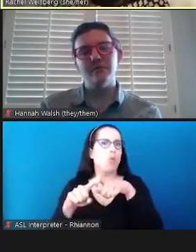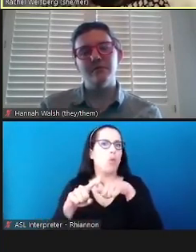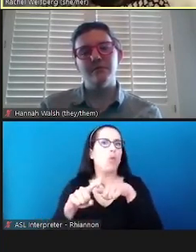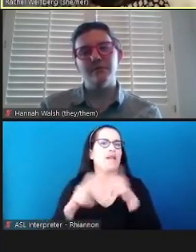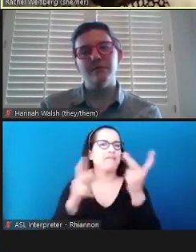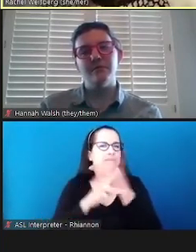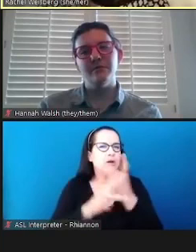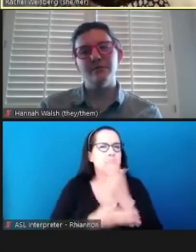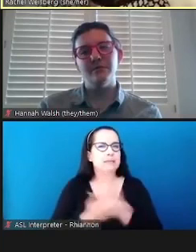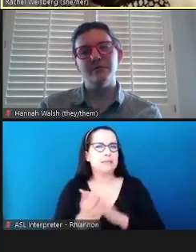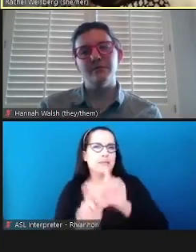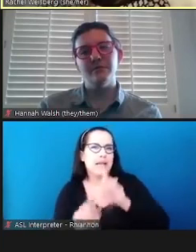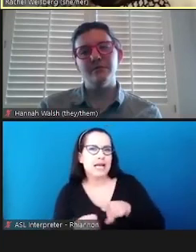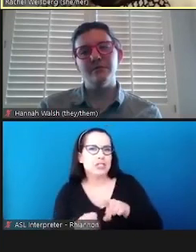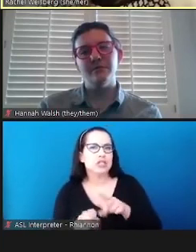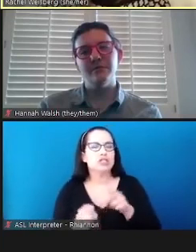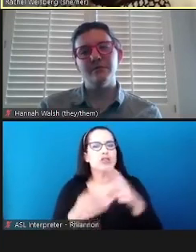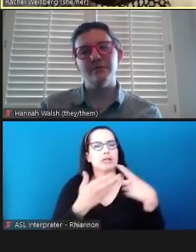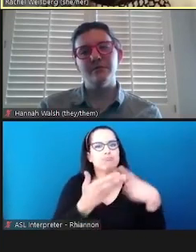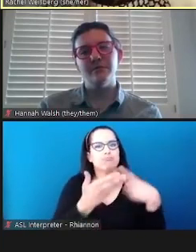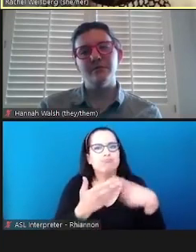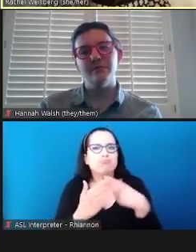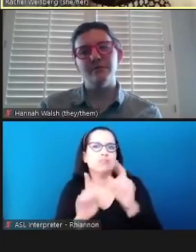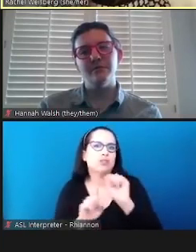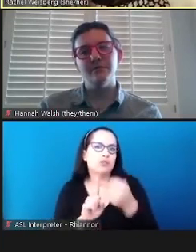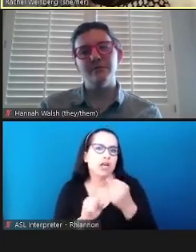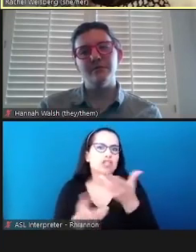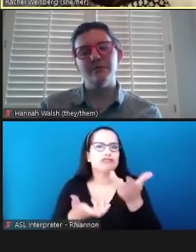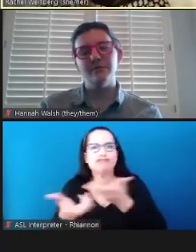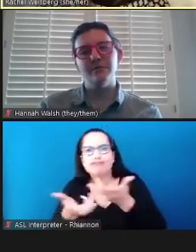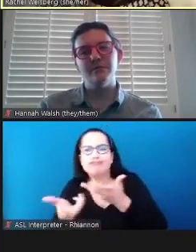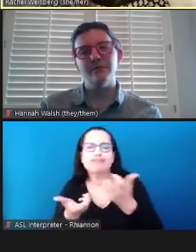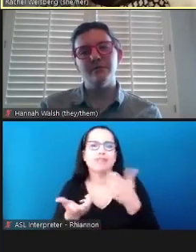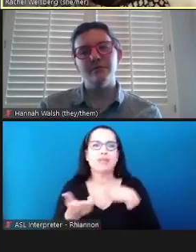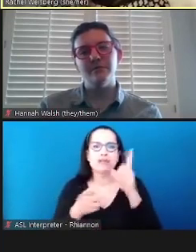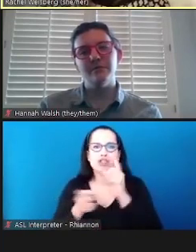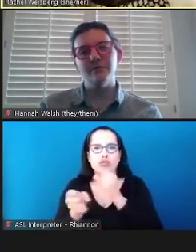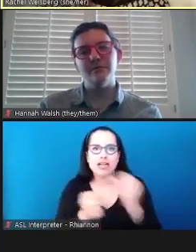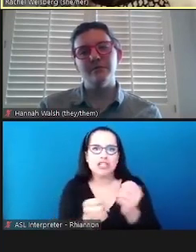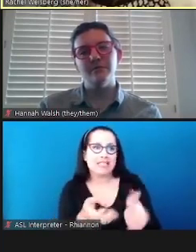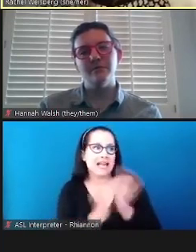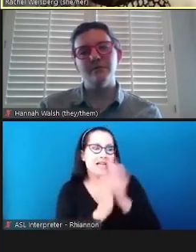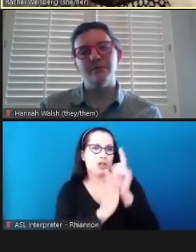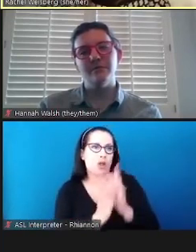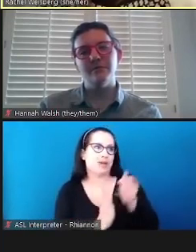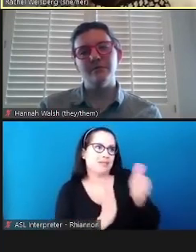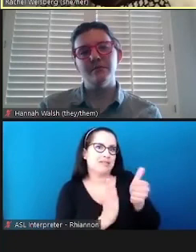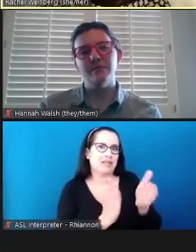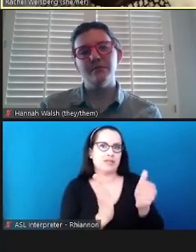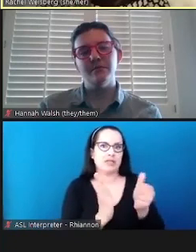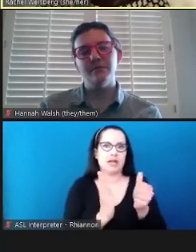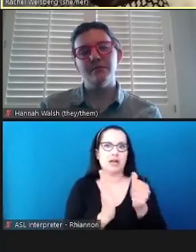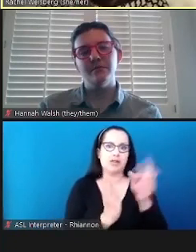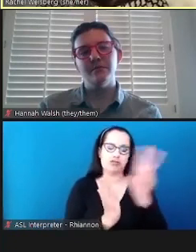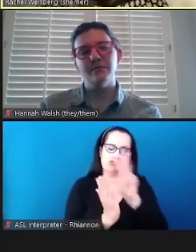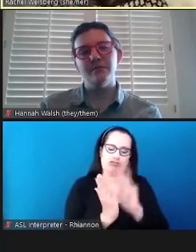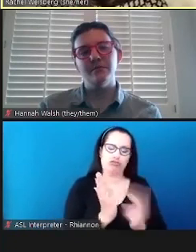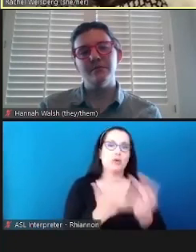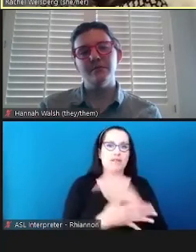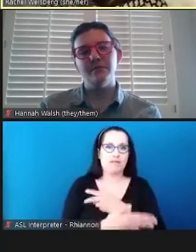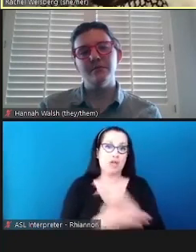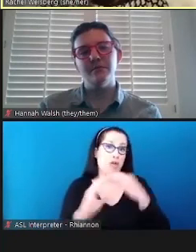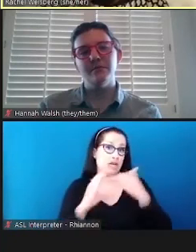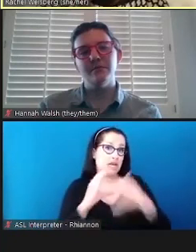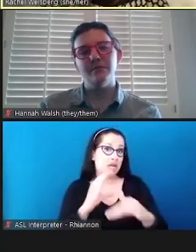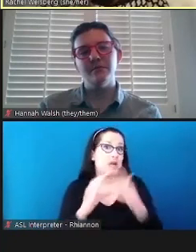through situations, to strategize, maybe to have a lawyer look over an email that you're going to send to your boss, or